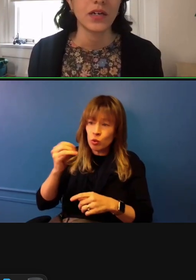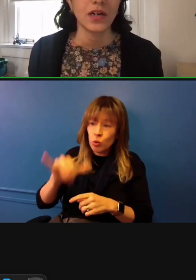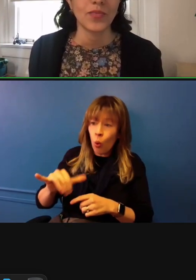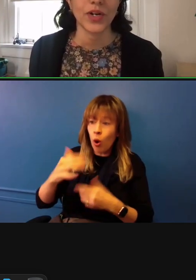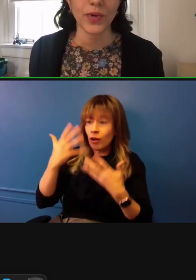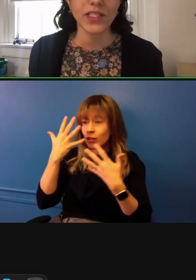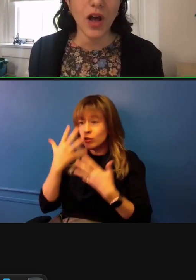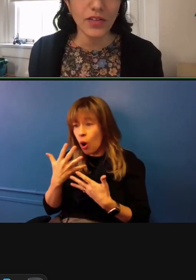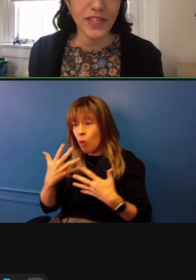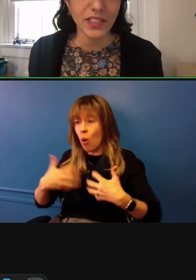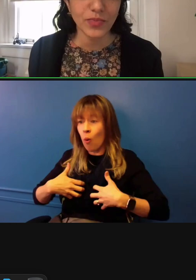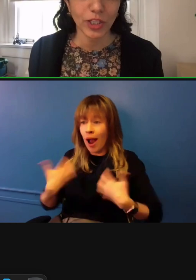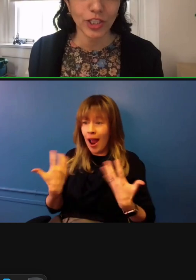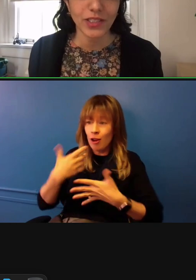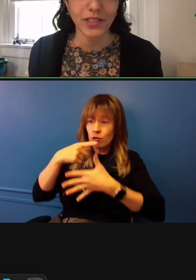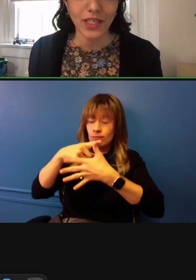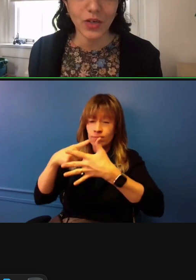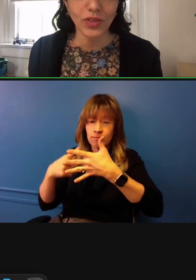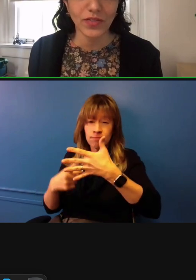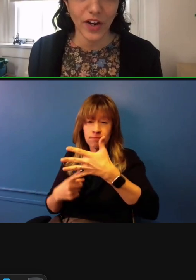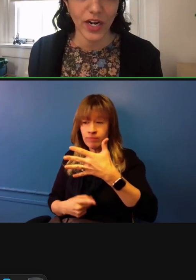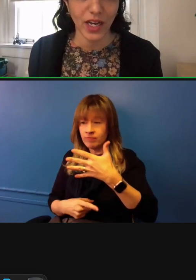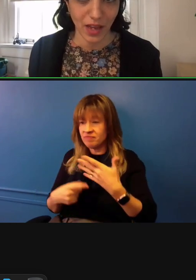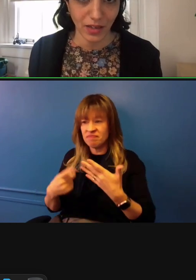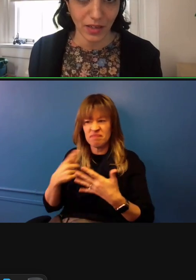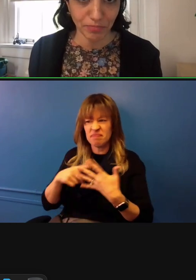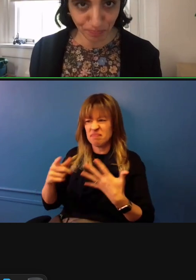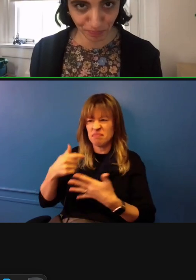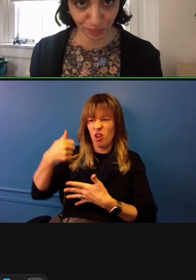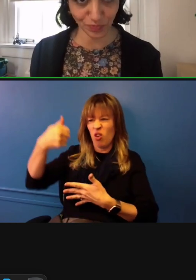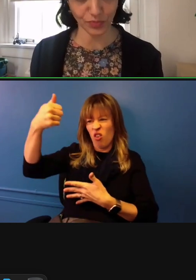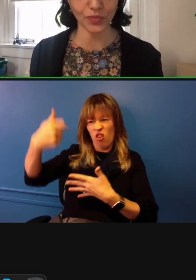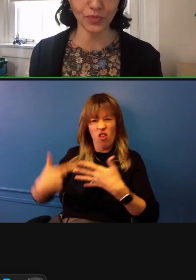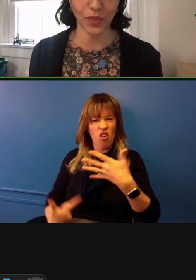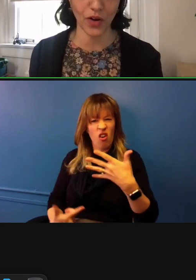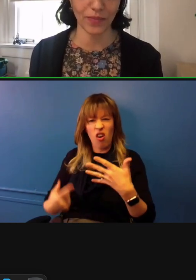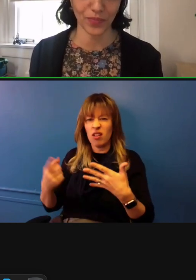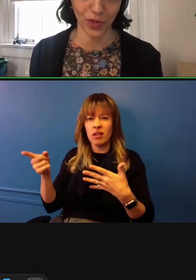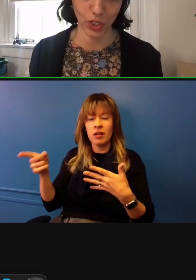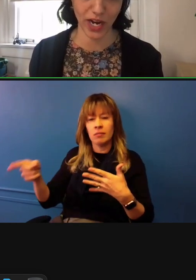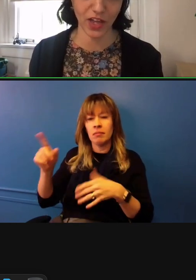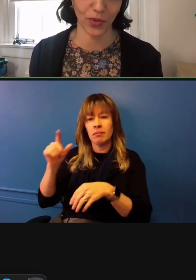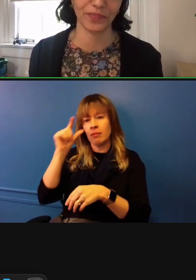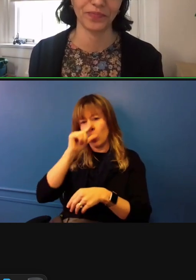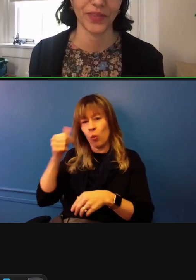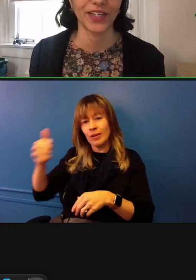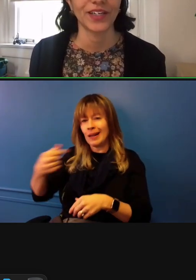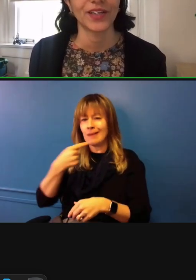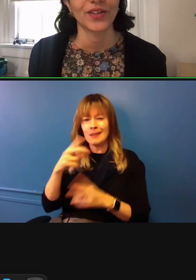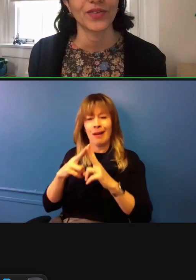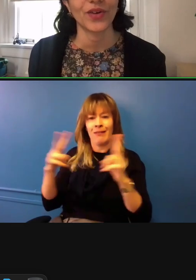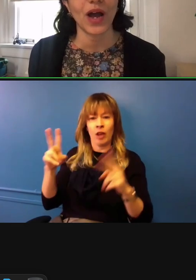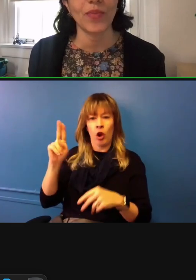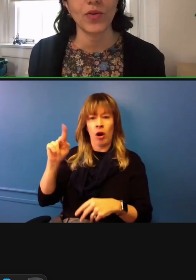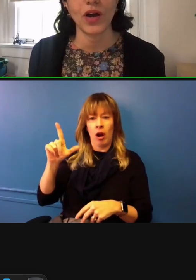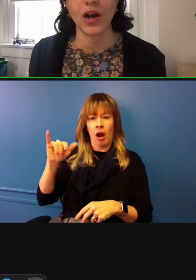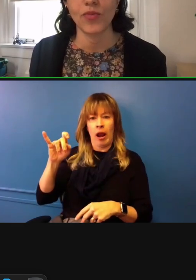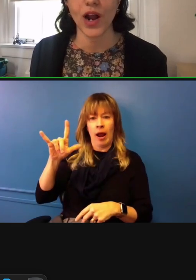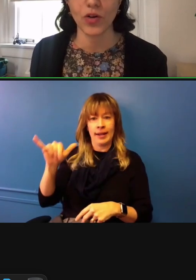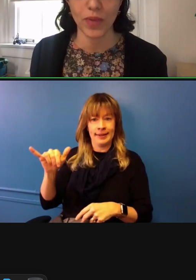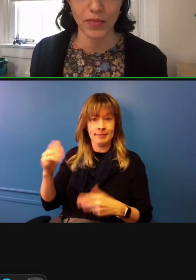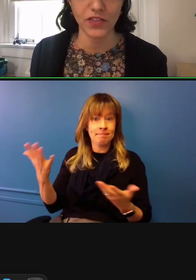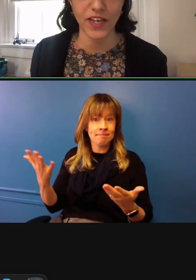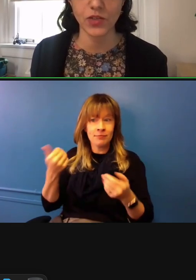etc. But it rates all of the expressions as equally very unlikely. Okay, we can try another one. So how